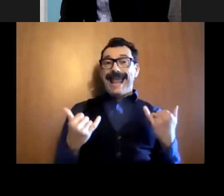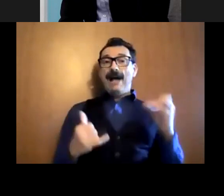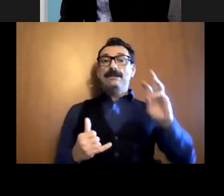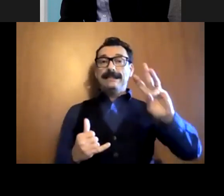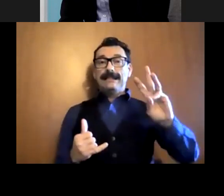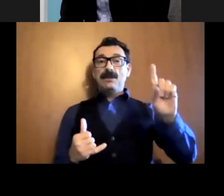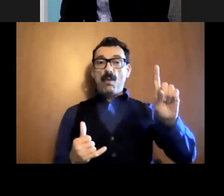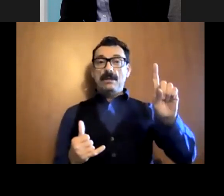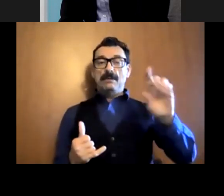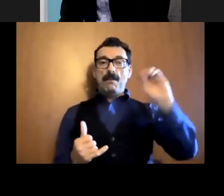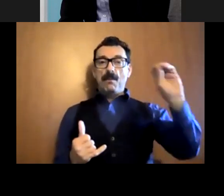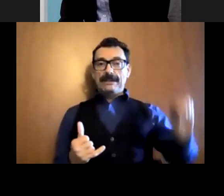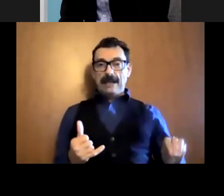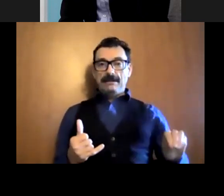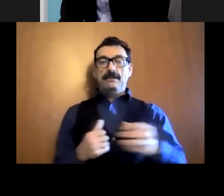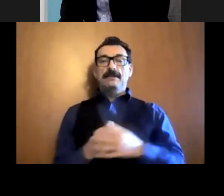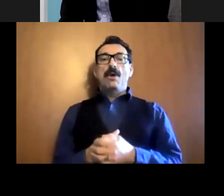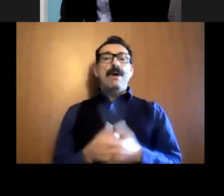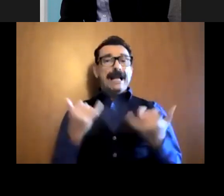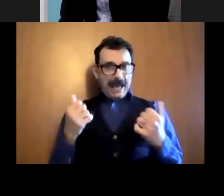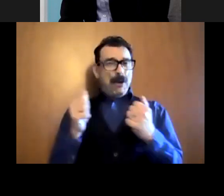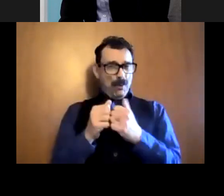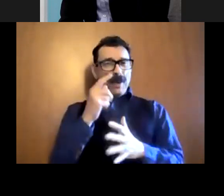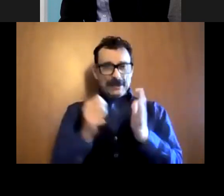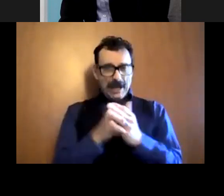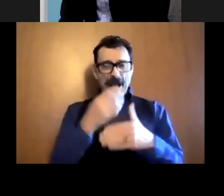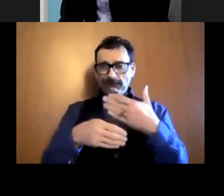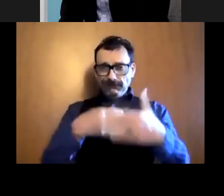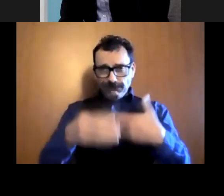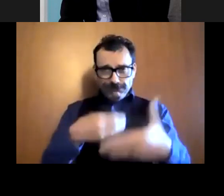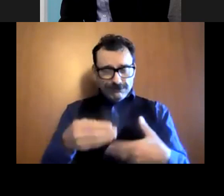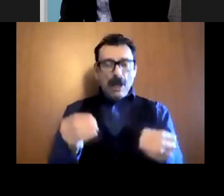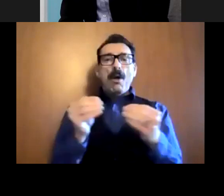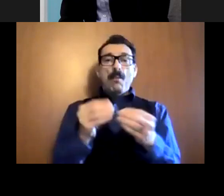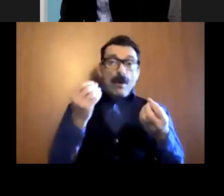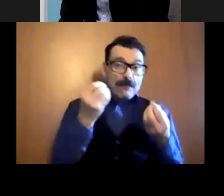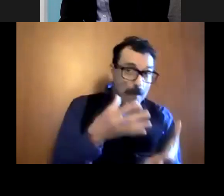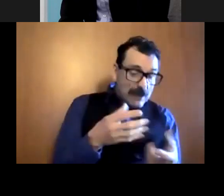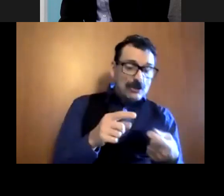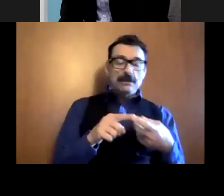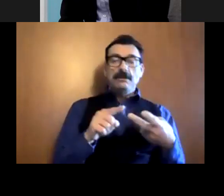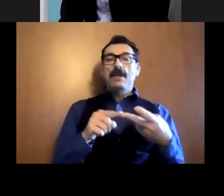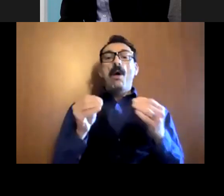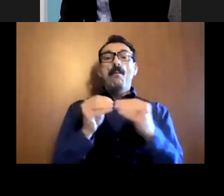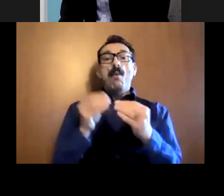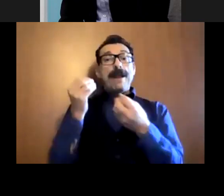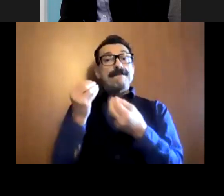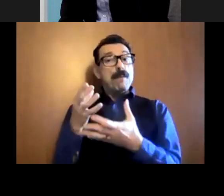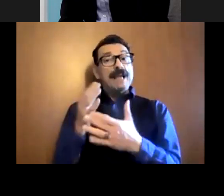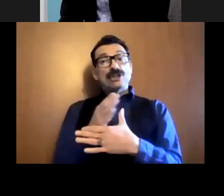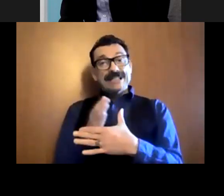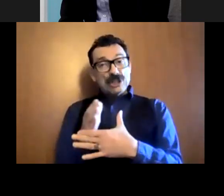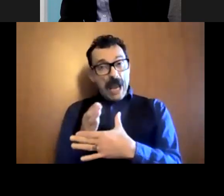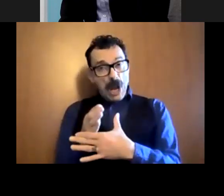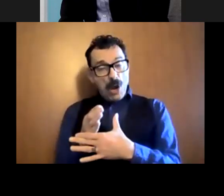time goes on and more information is shared about the vaccines, such as the information that Dr. Clayborne shared, people are